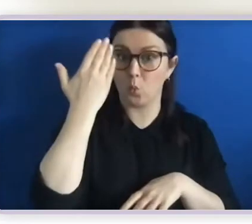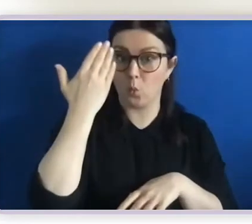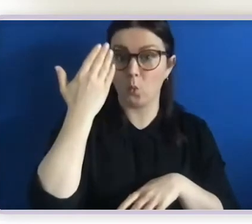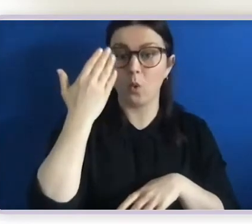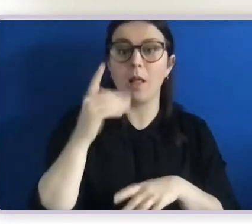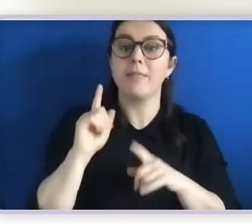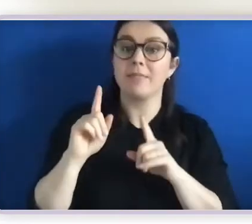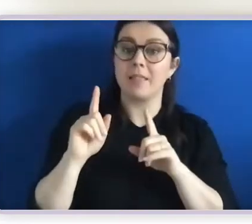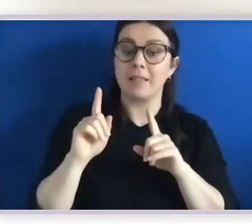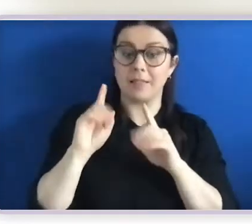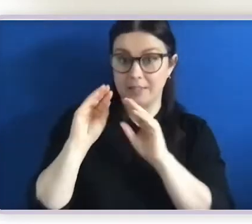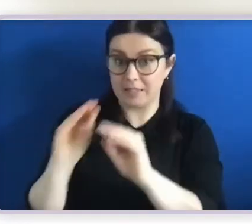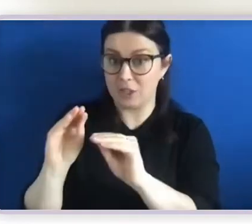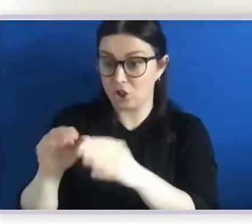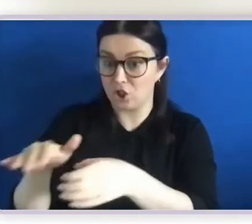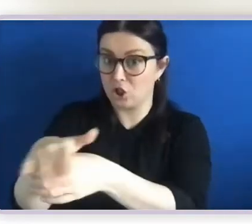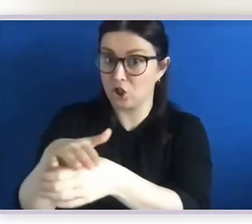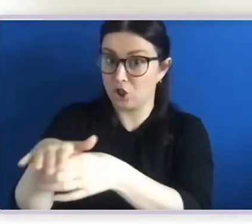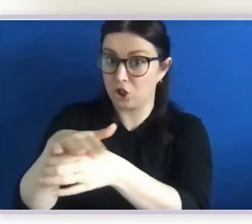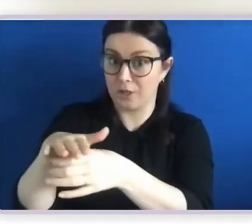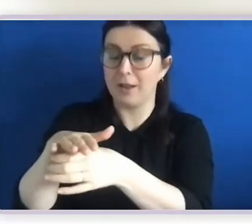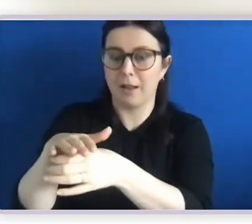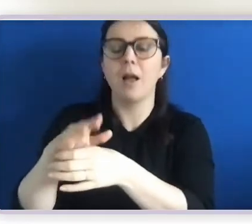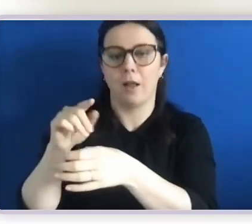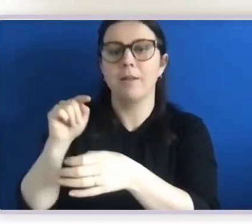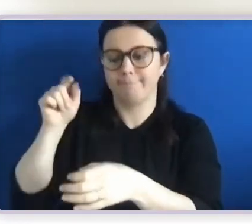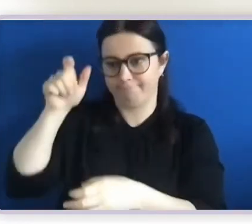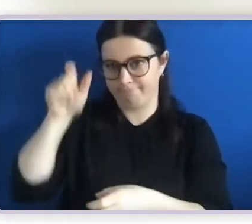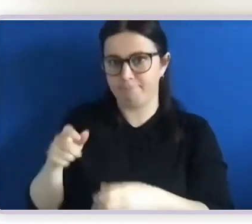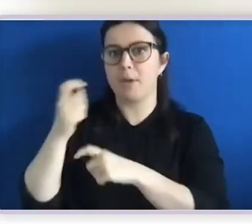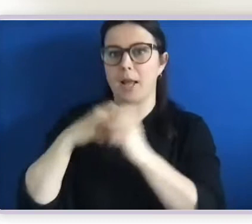for those students with disabilities, they are a disability worker.